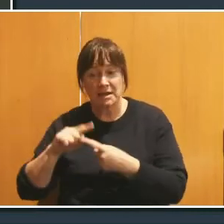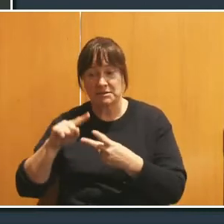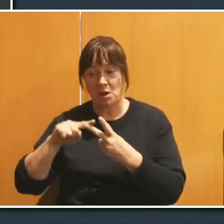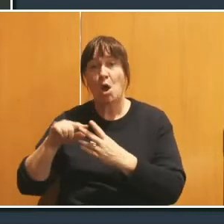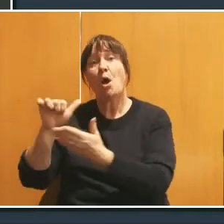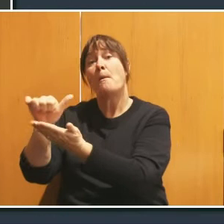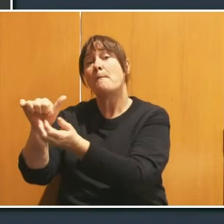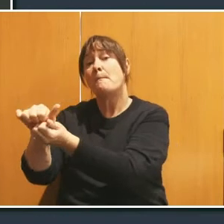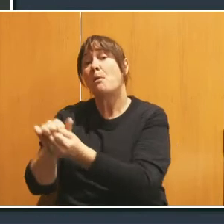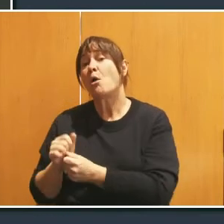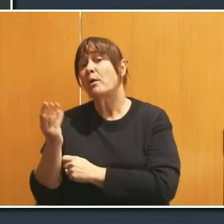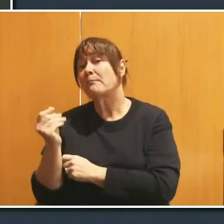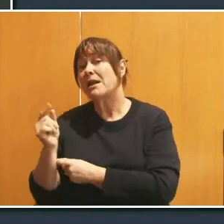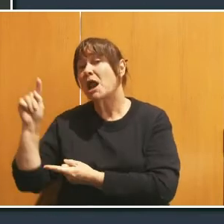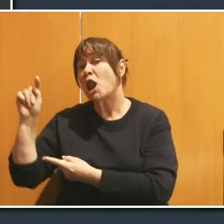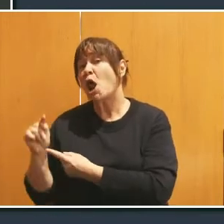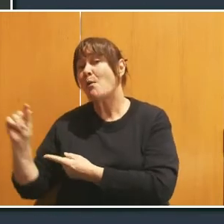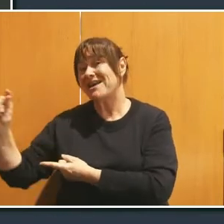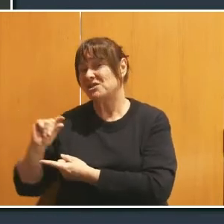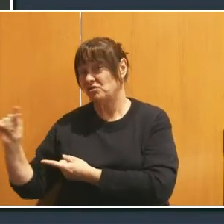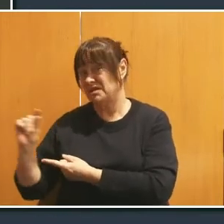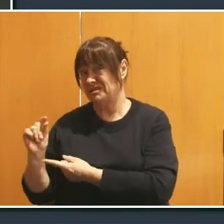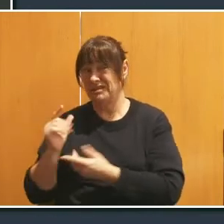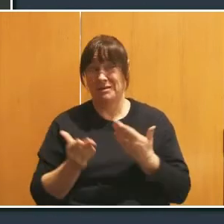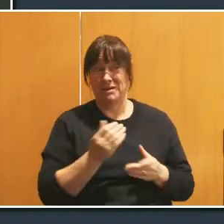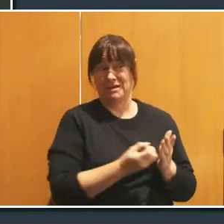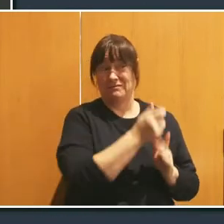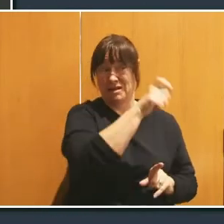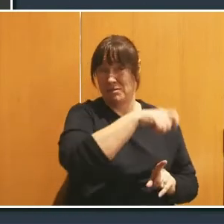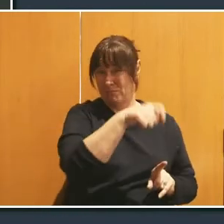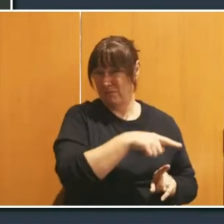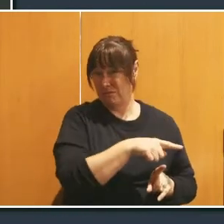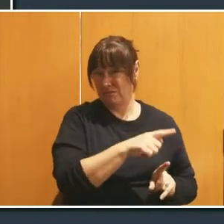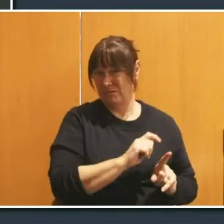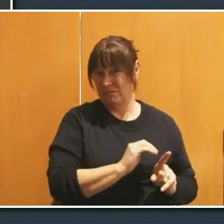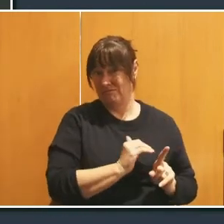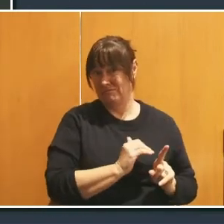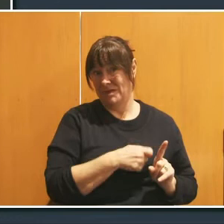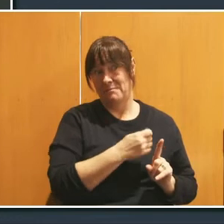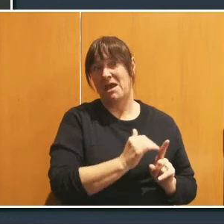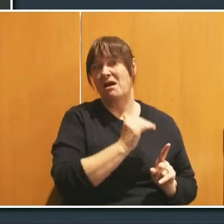rate than what developers can get the money for. So